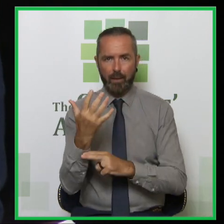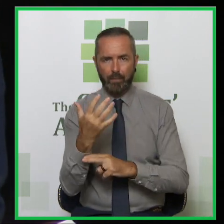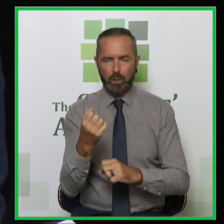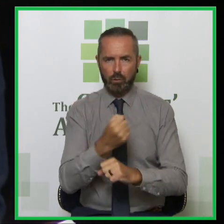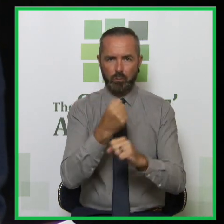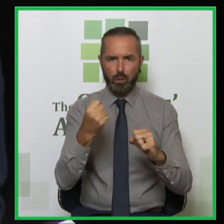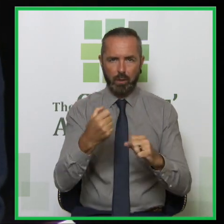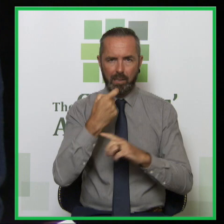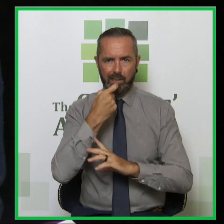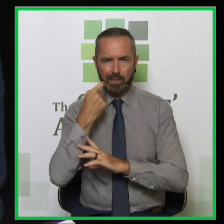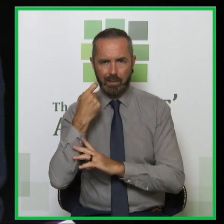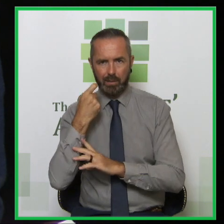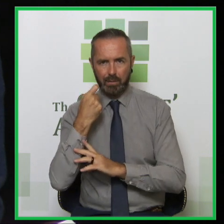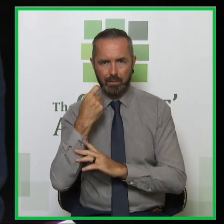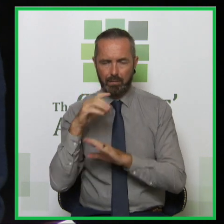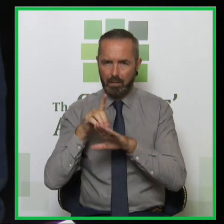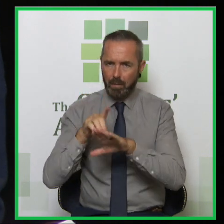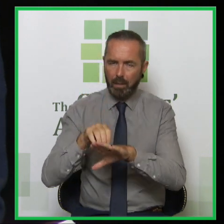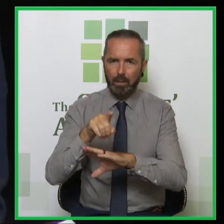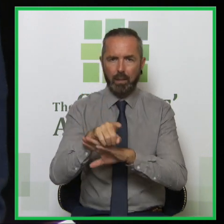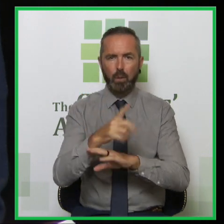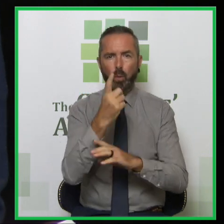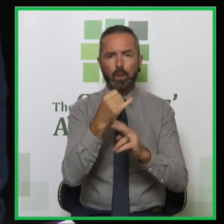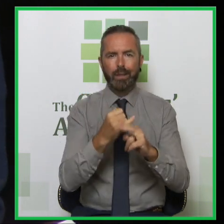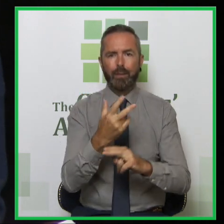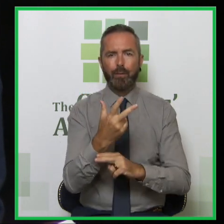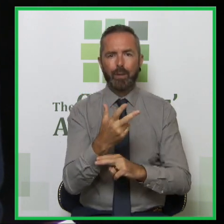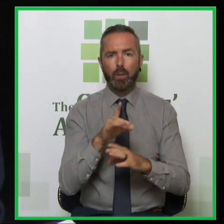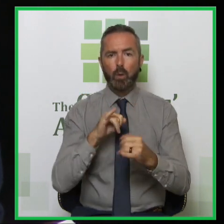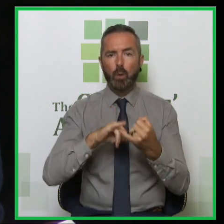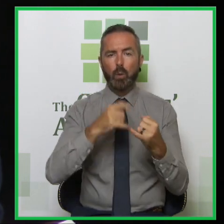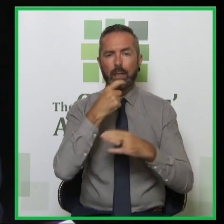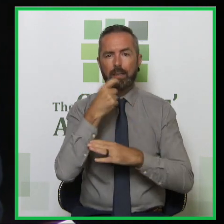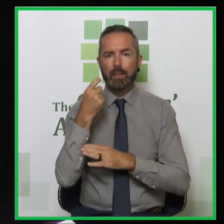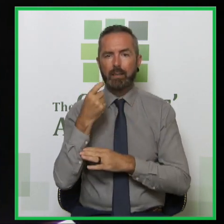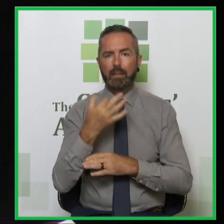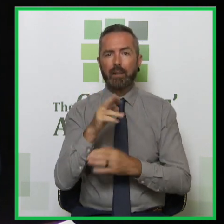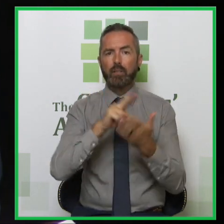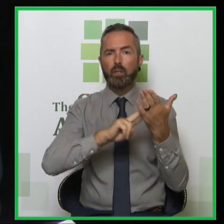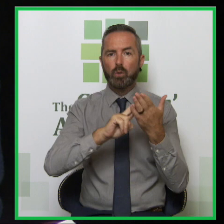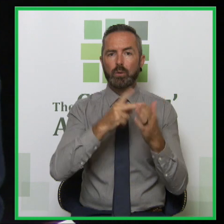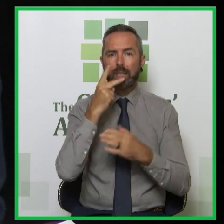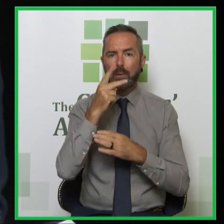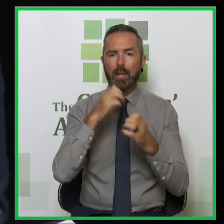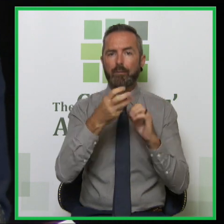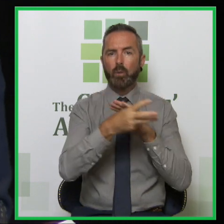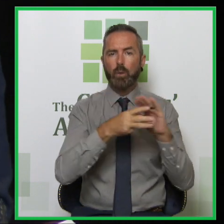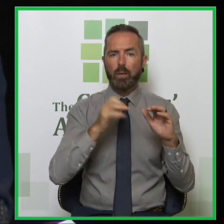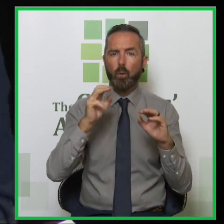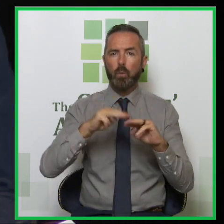it, and 1 in 3 young people likely to become addicted if they use cannabis weekly or more